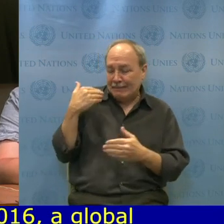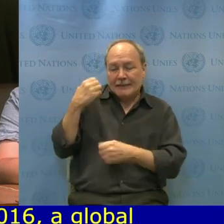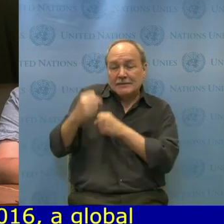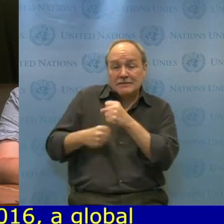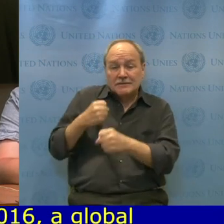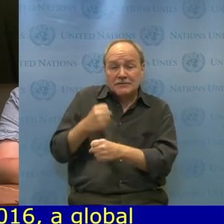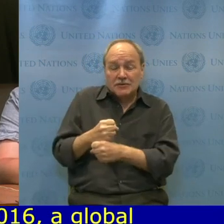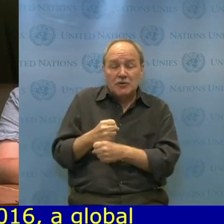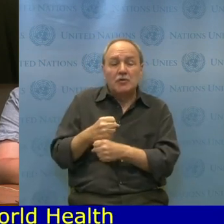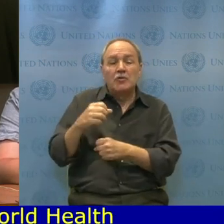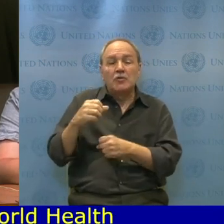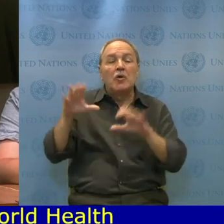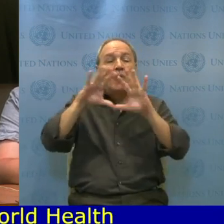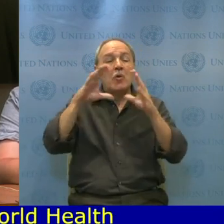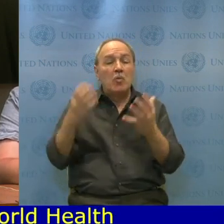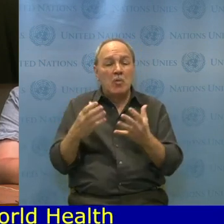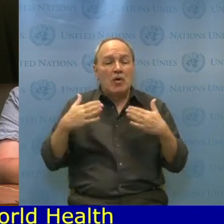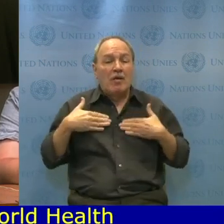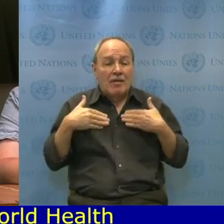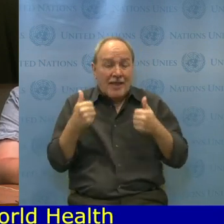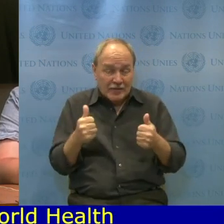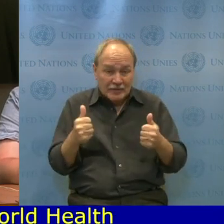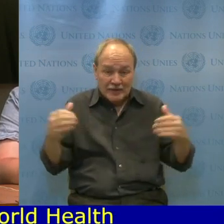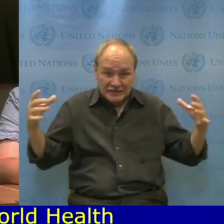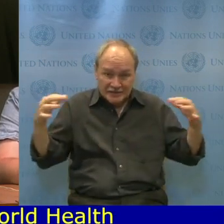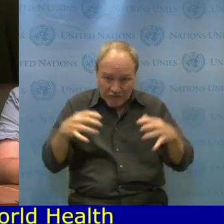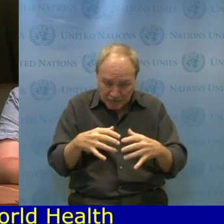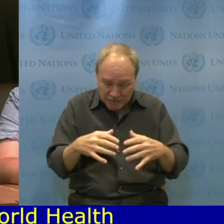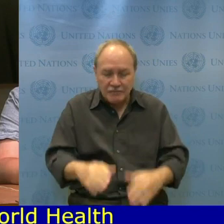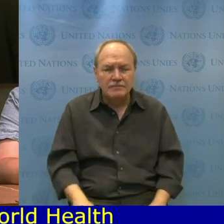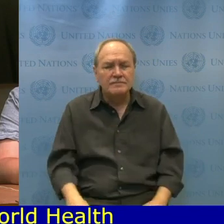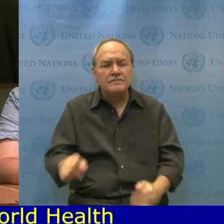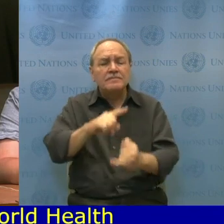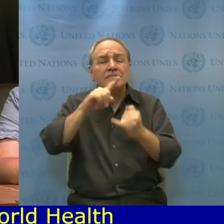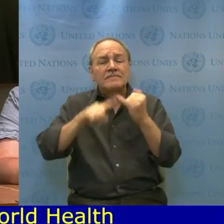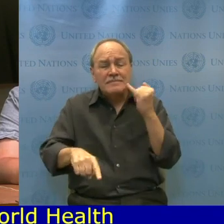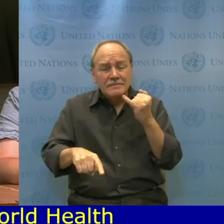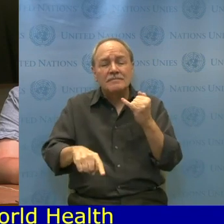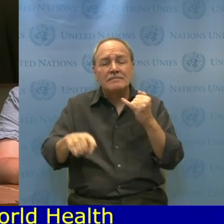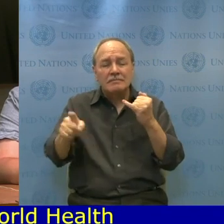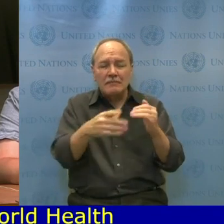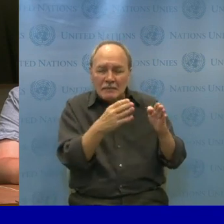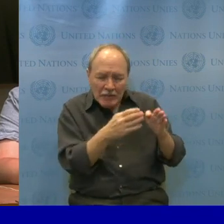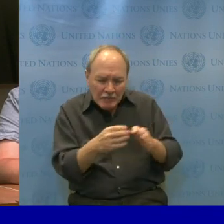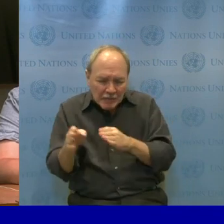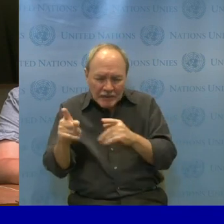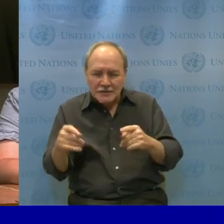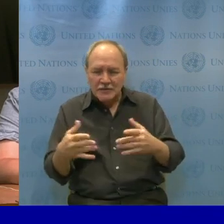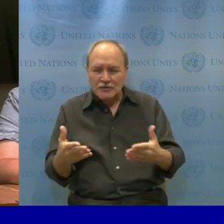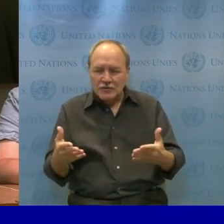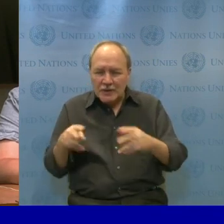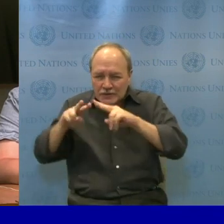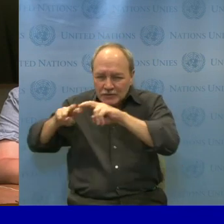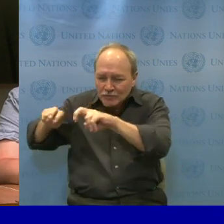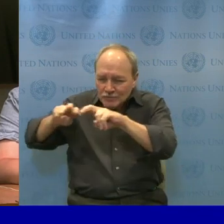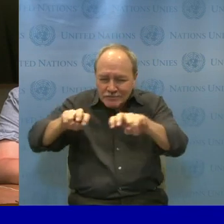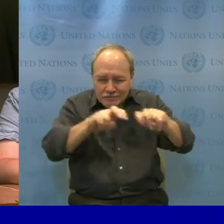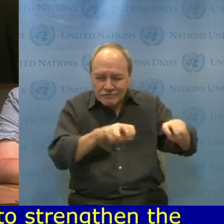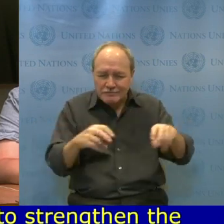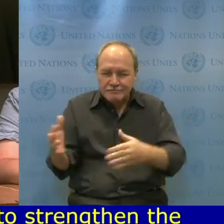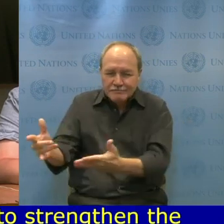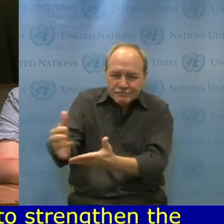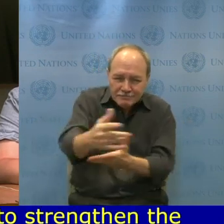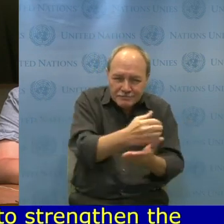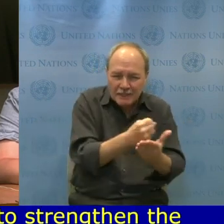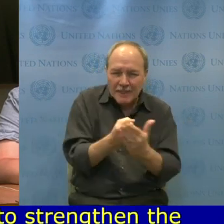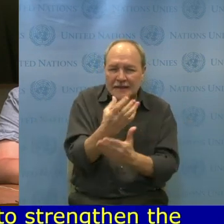collection of relevant and internationally comparable data on disability and support research on disability and related services. And the WHO has developed